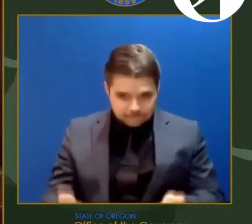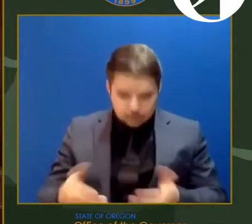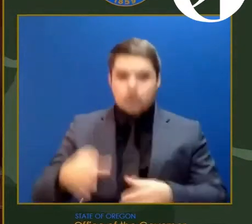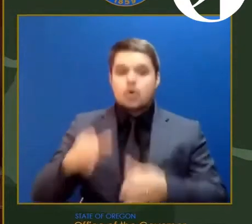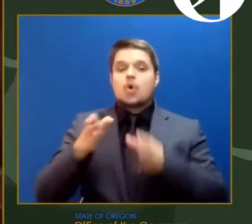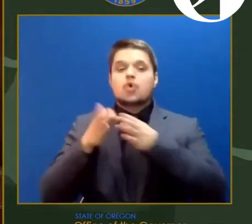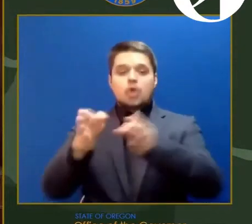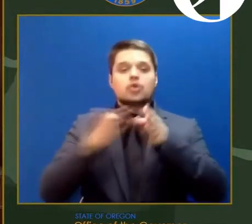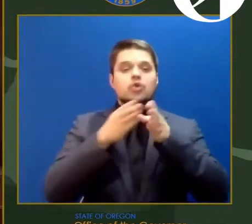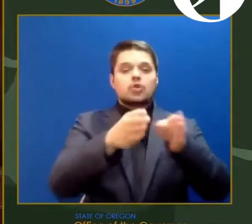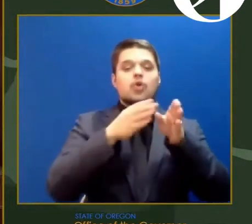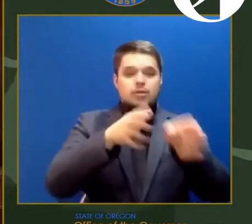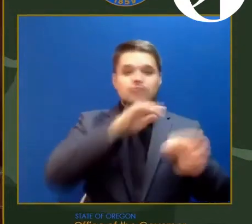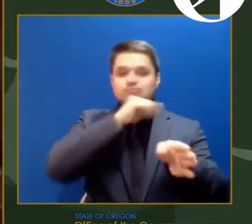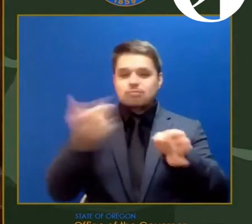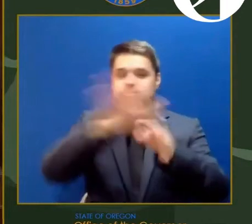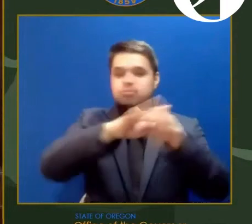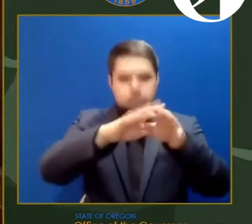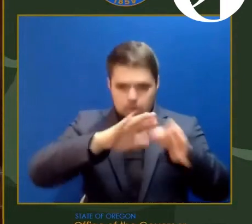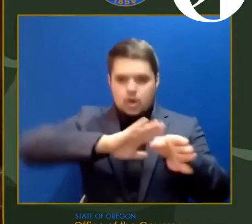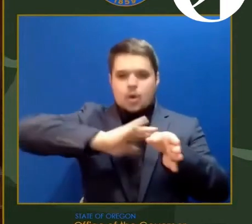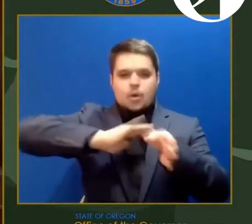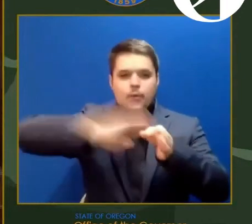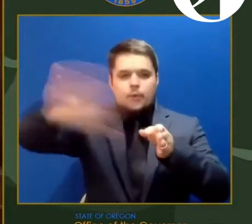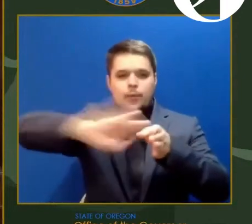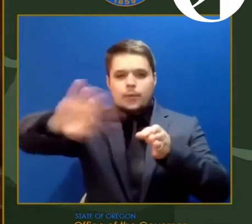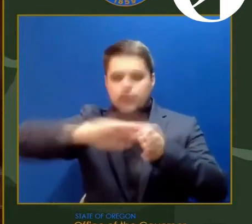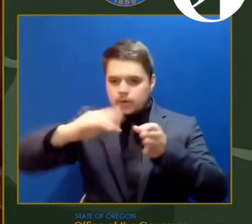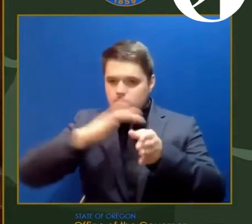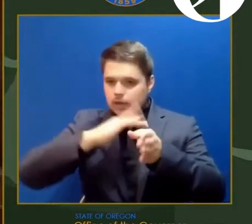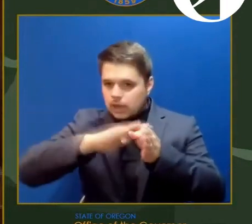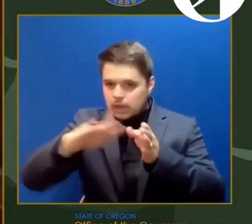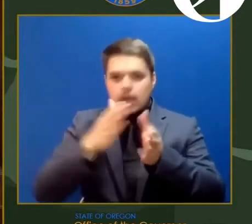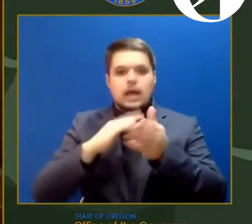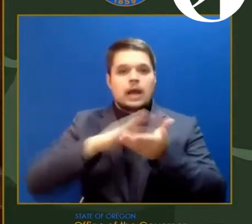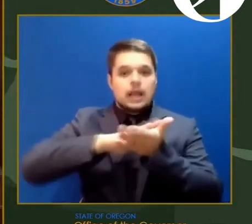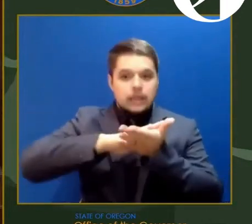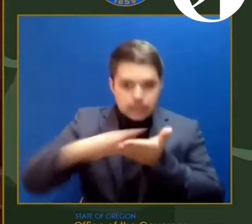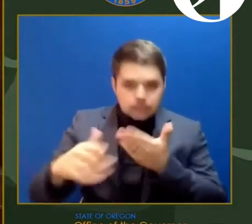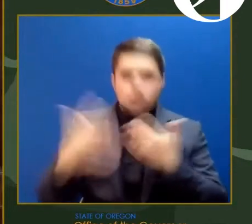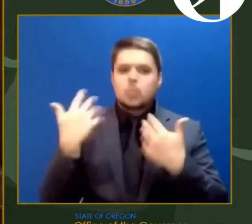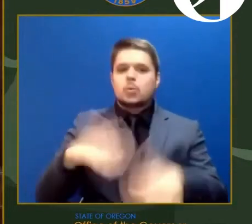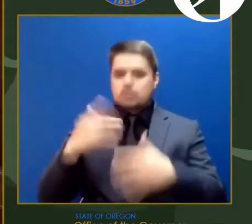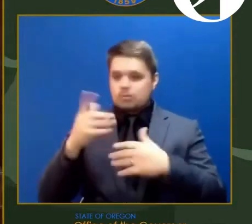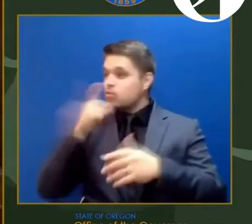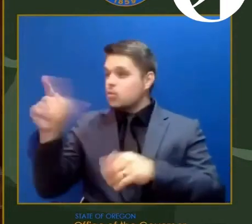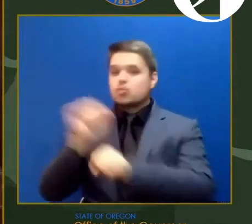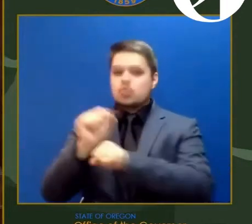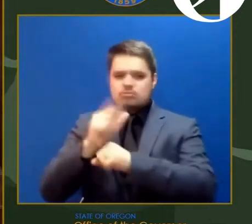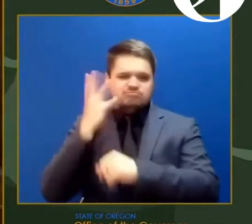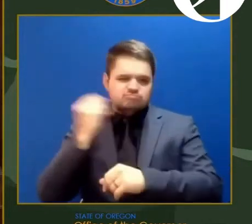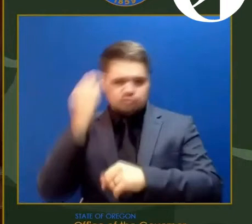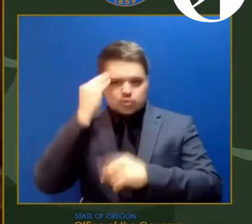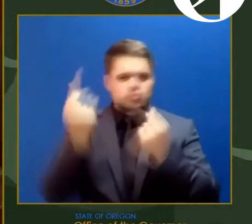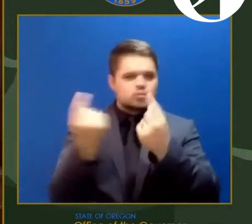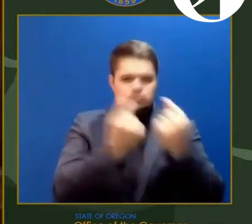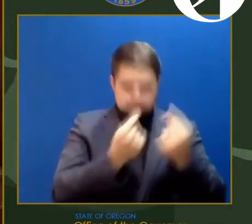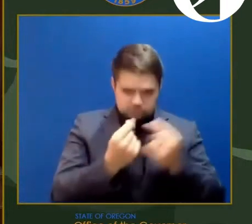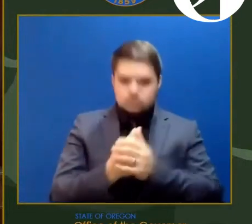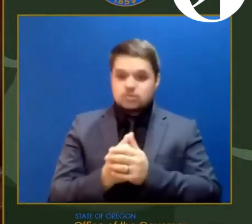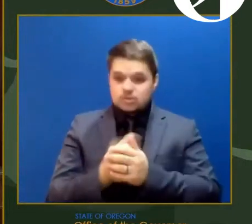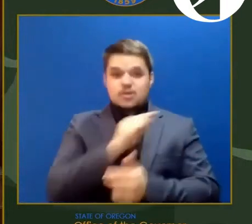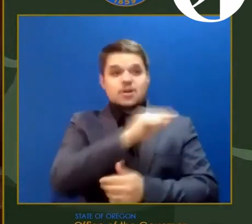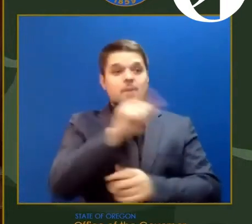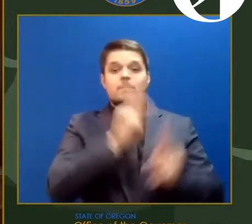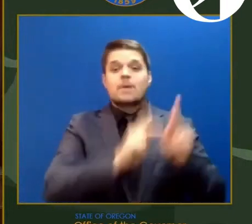over 1,000 wildfire survivors and work to transition these individuals and families to